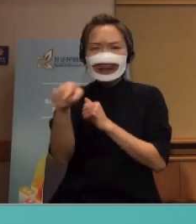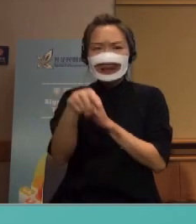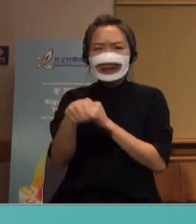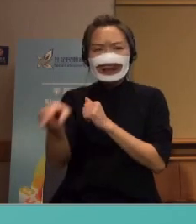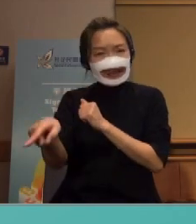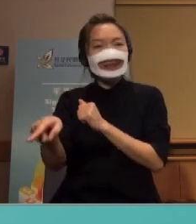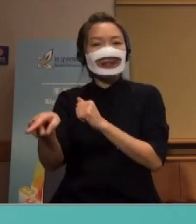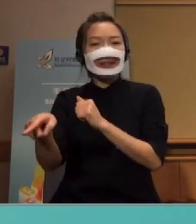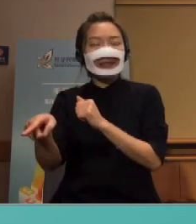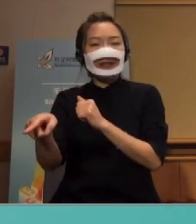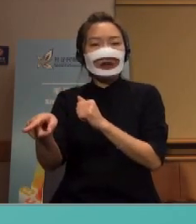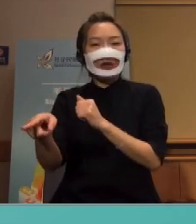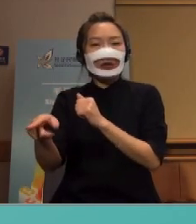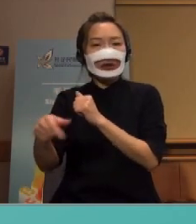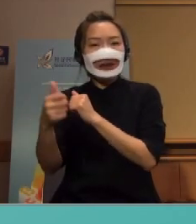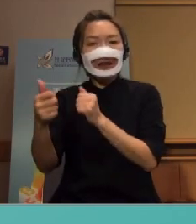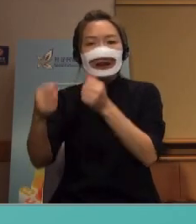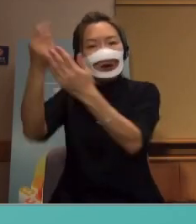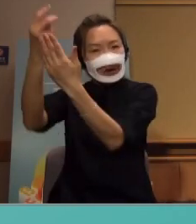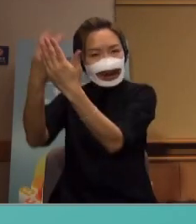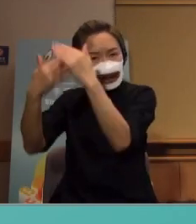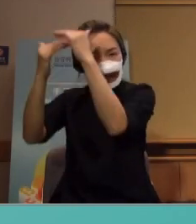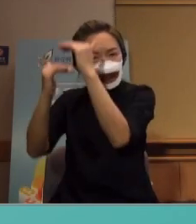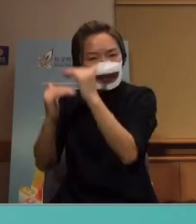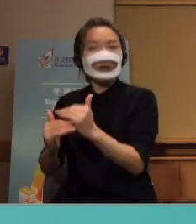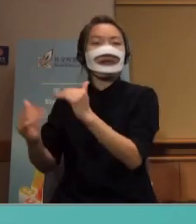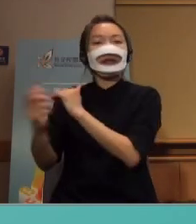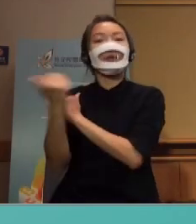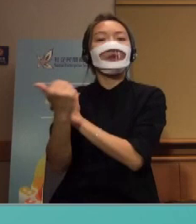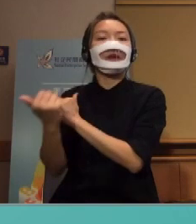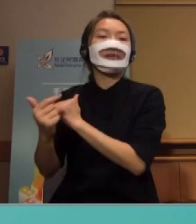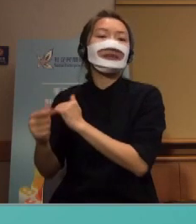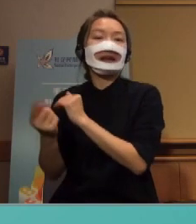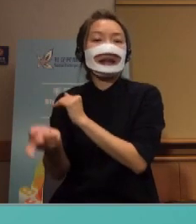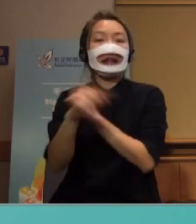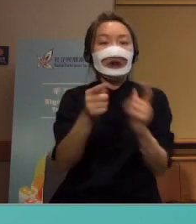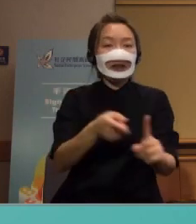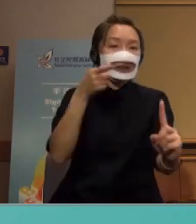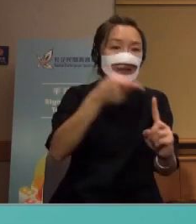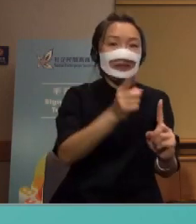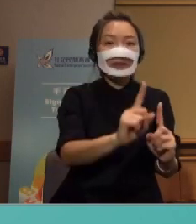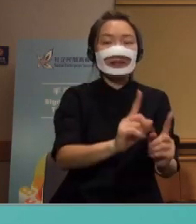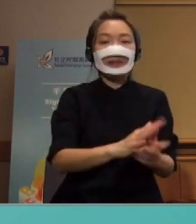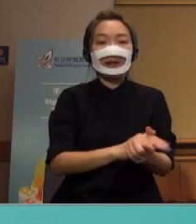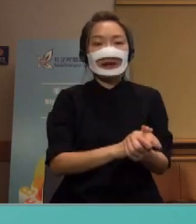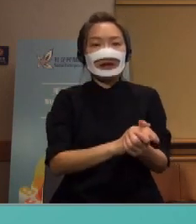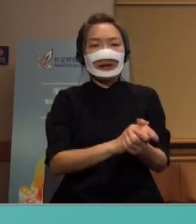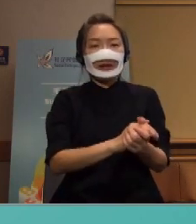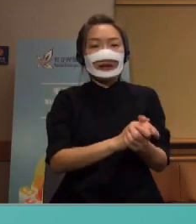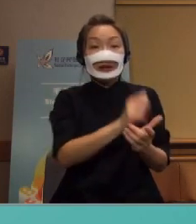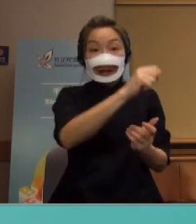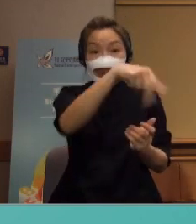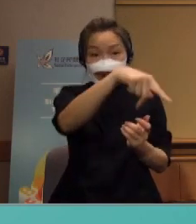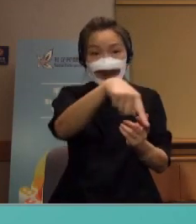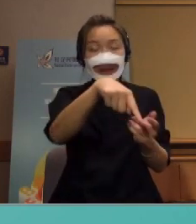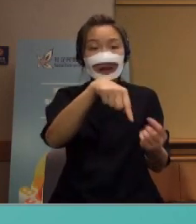something for the more retail-facing side, is that we can actually enable an app ecosystem, like a Google Play Store or Apple Play Store, but